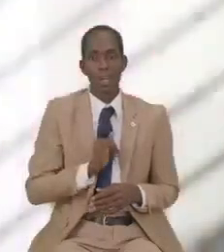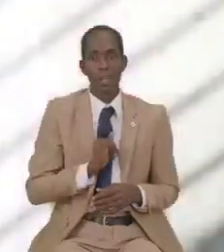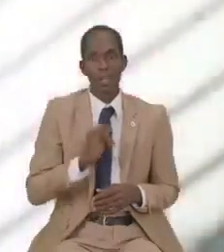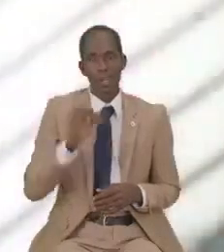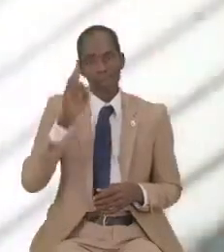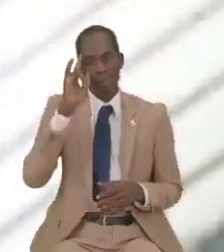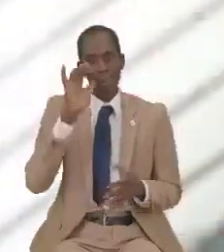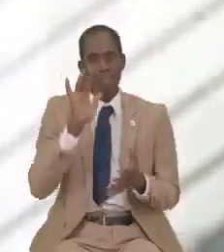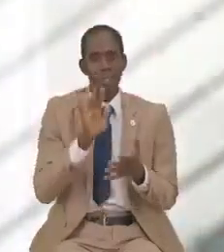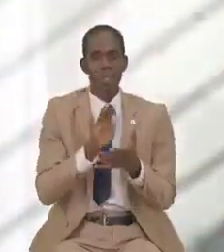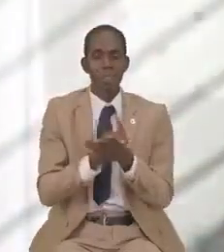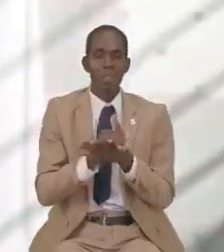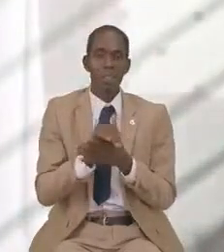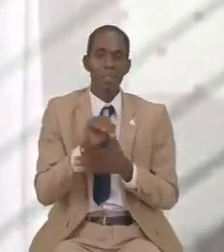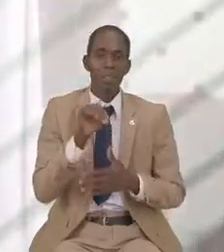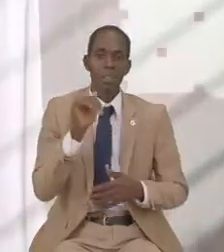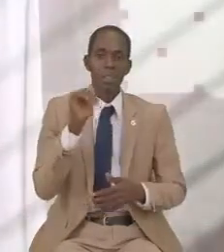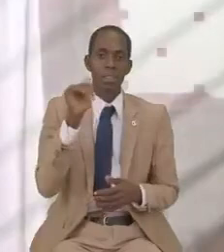say. I